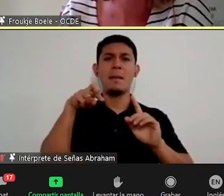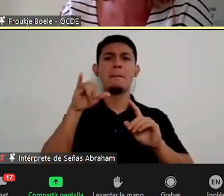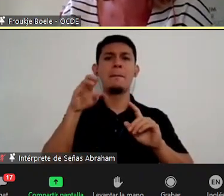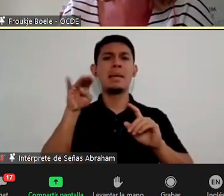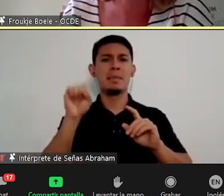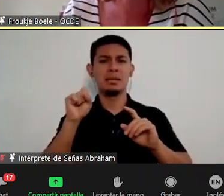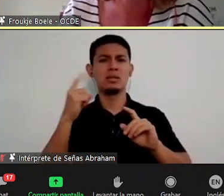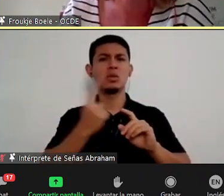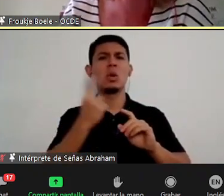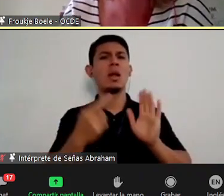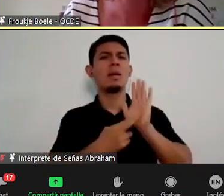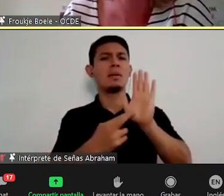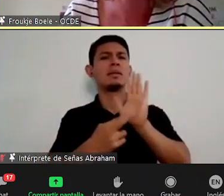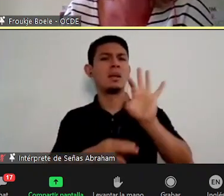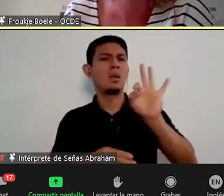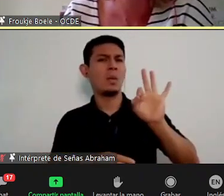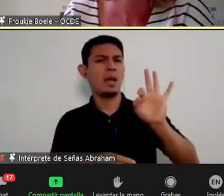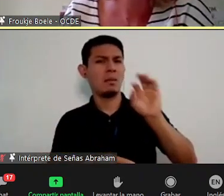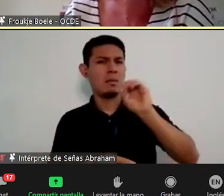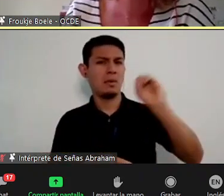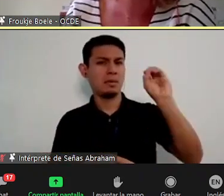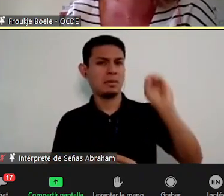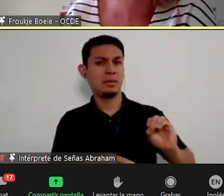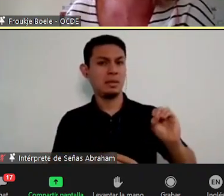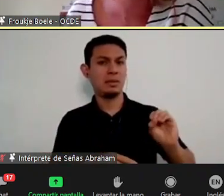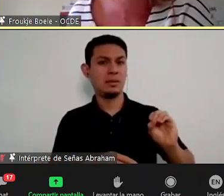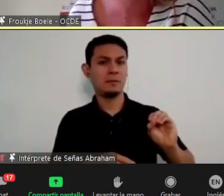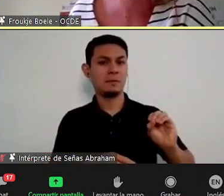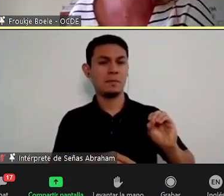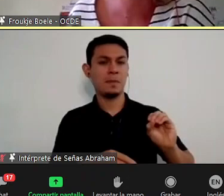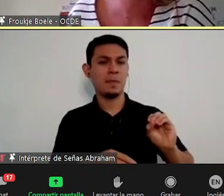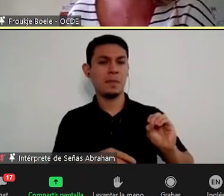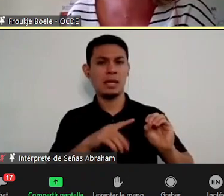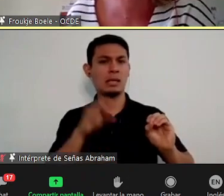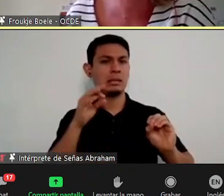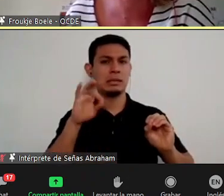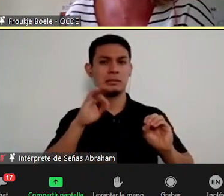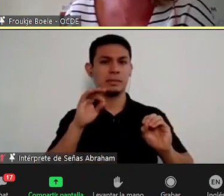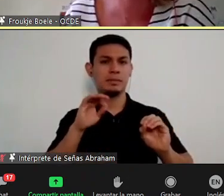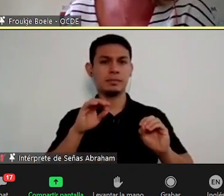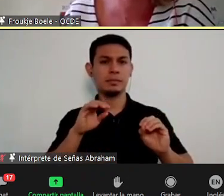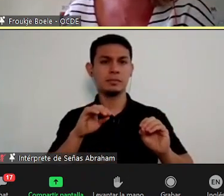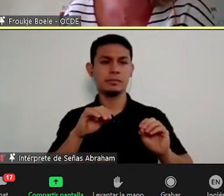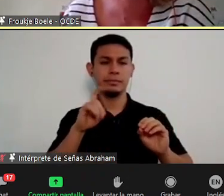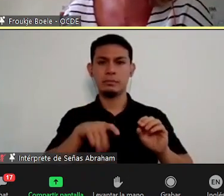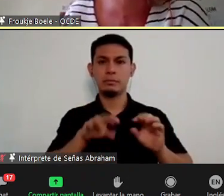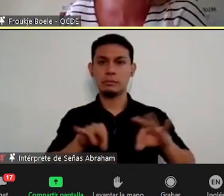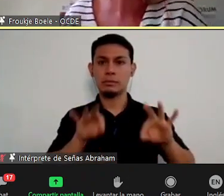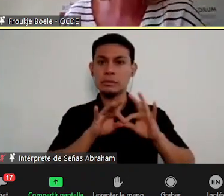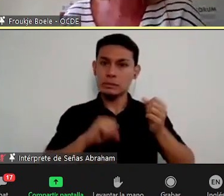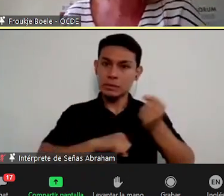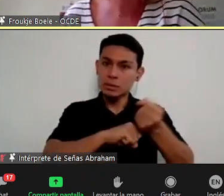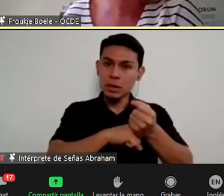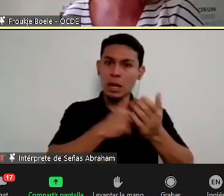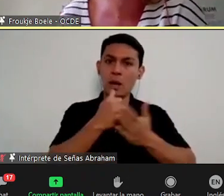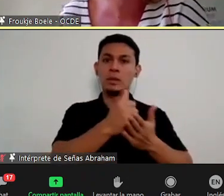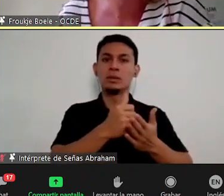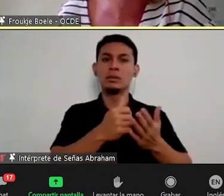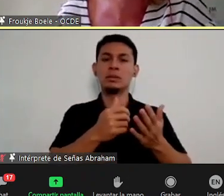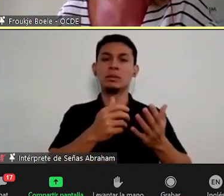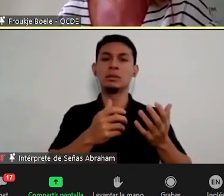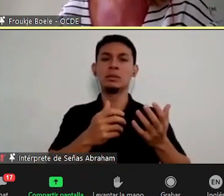lower for the smes that is only nine percent of sm visa that are always adopt a due